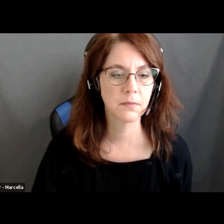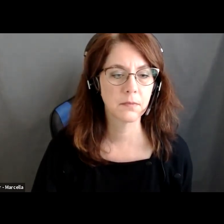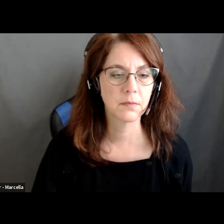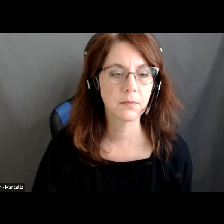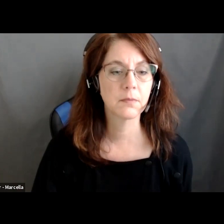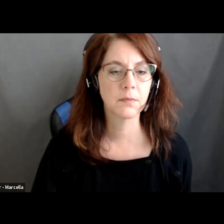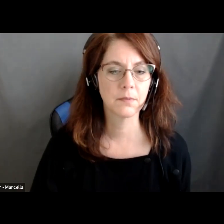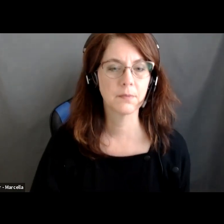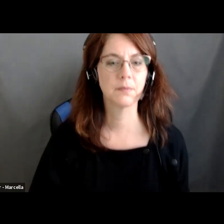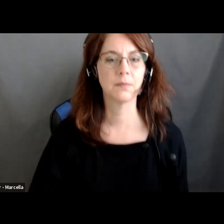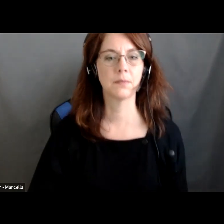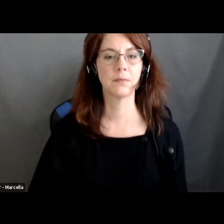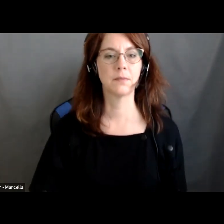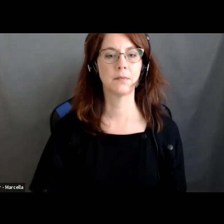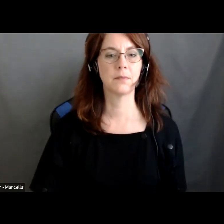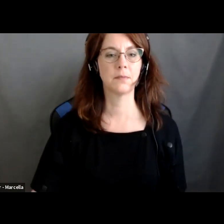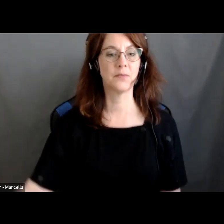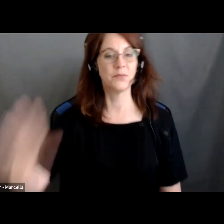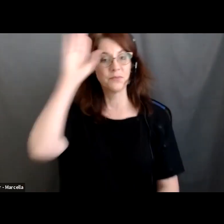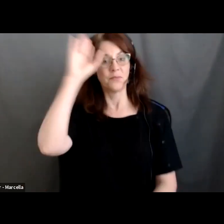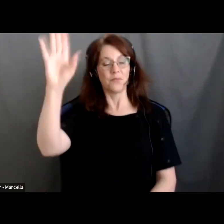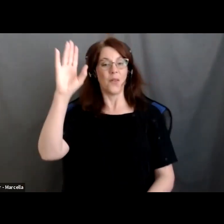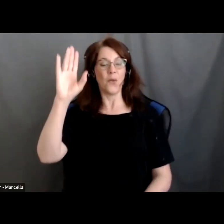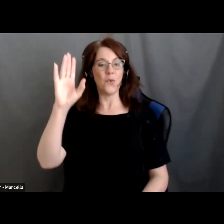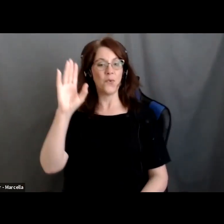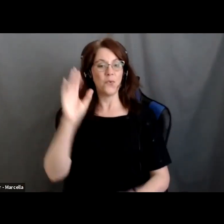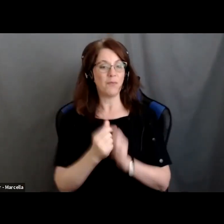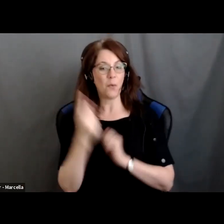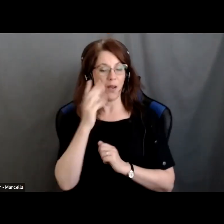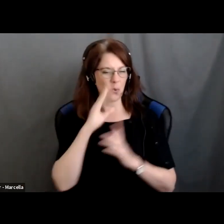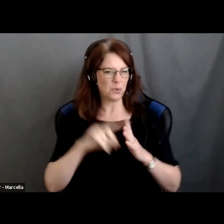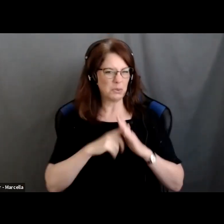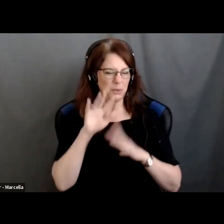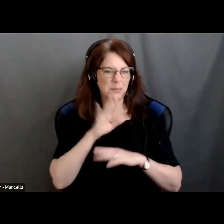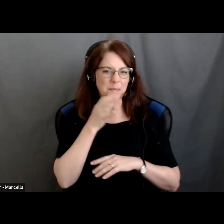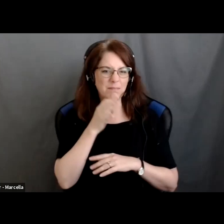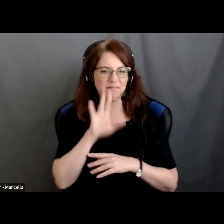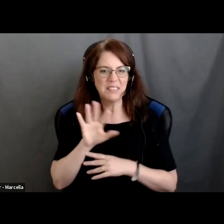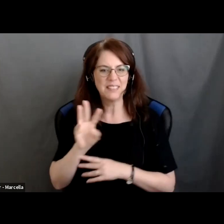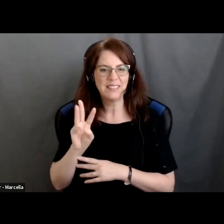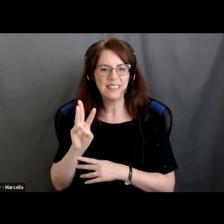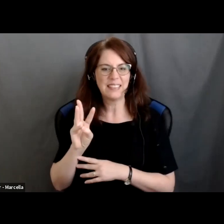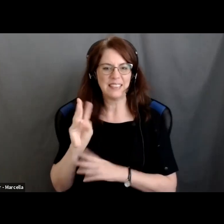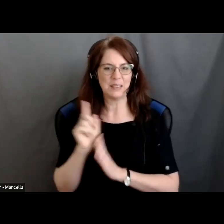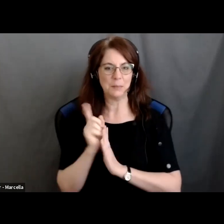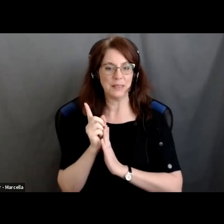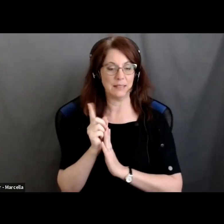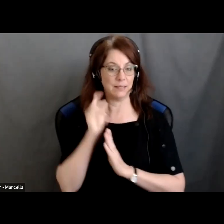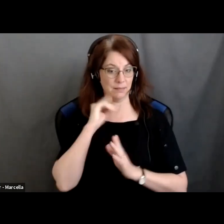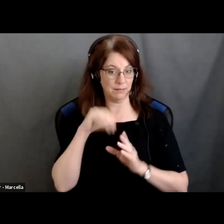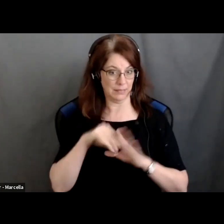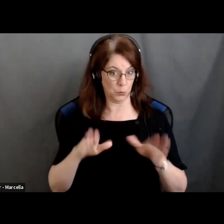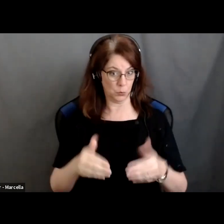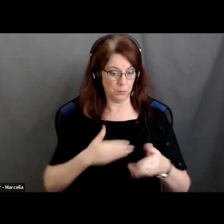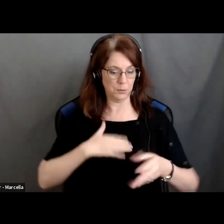Hi everyone, we'll be starting in about 6 minutes now. If you're in the room, just drop where